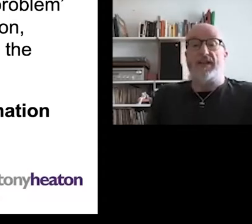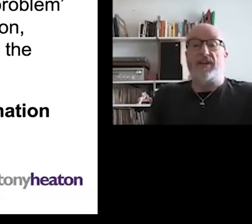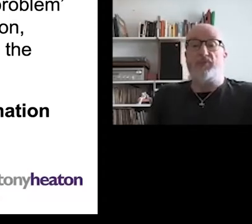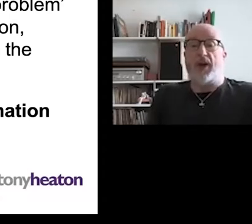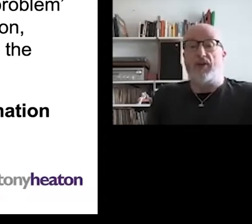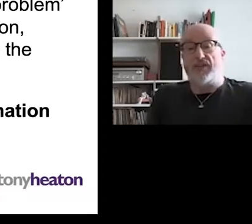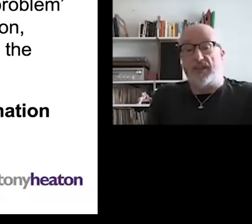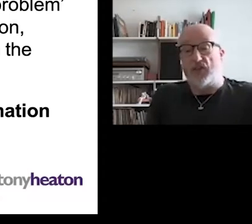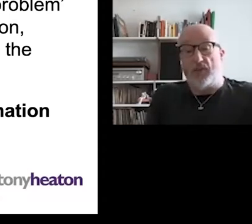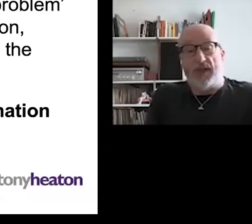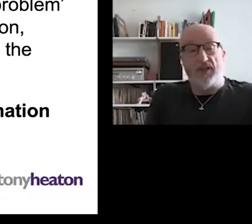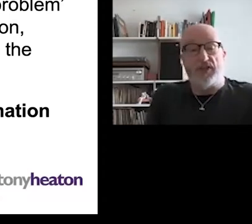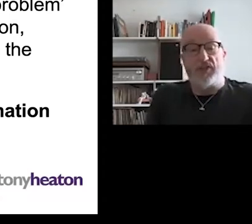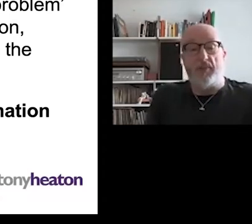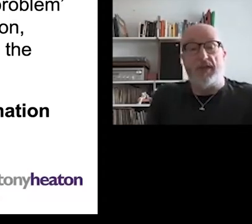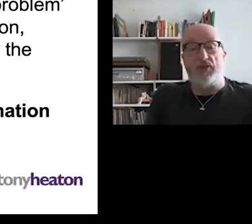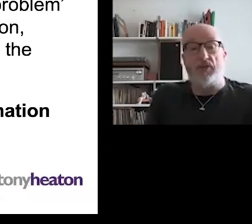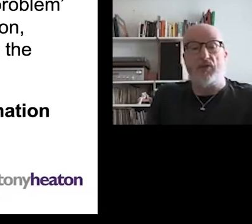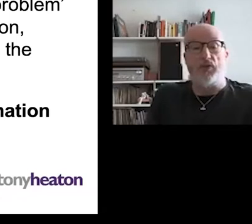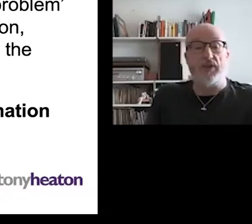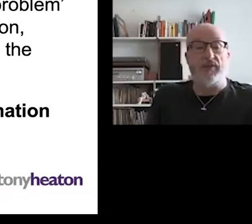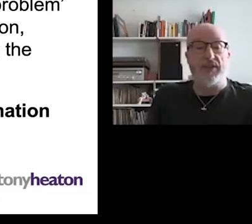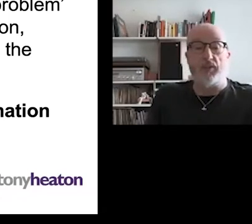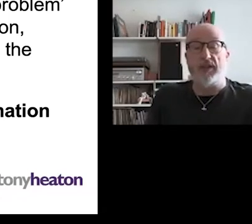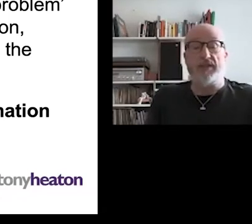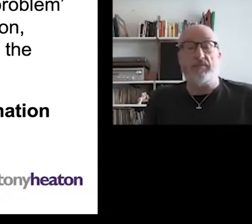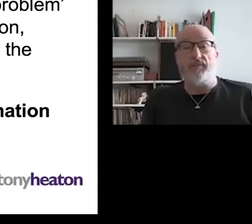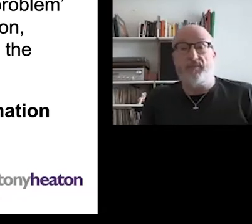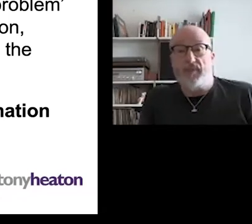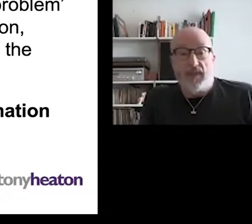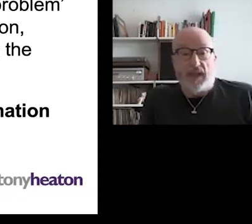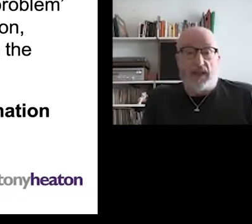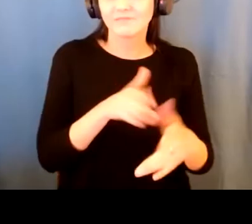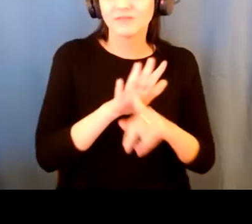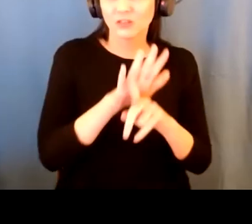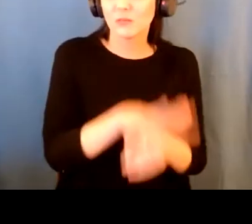model identifies barriers and discrimination as the major cause of disability.